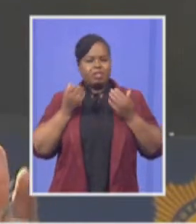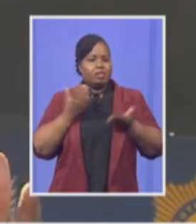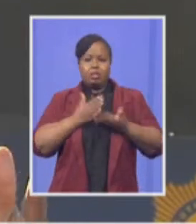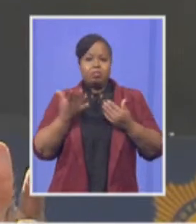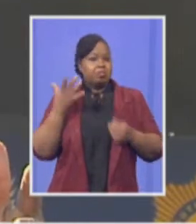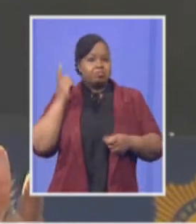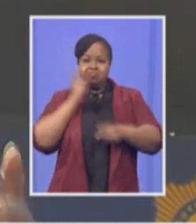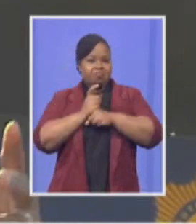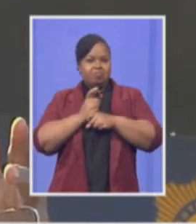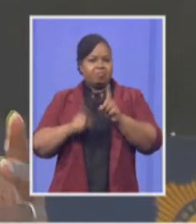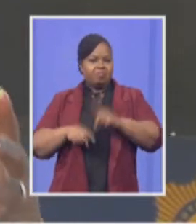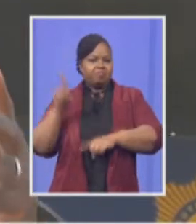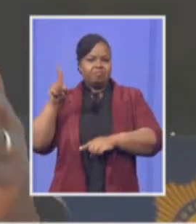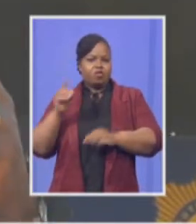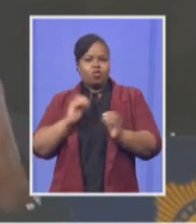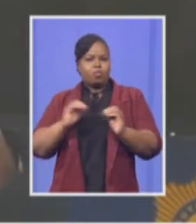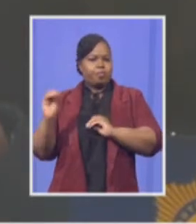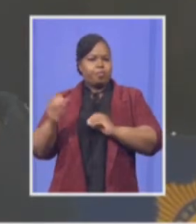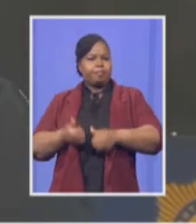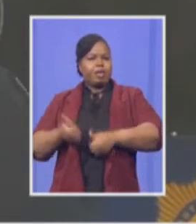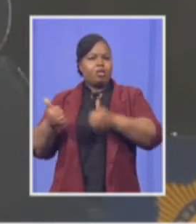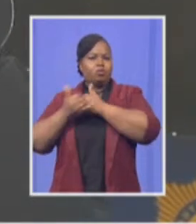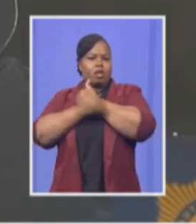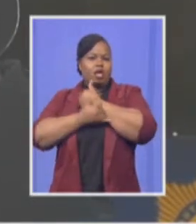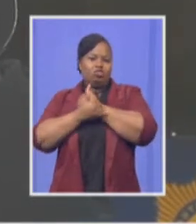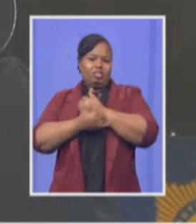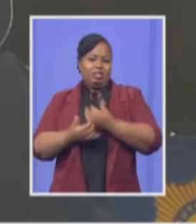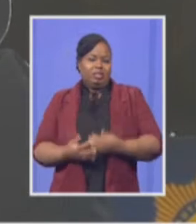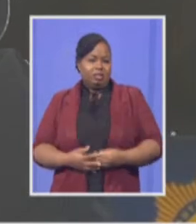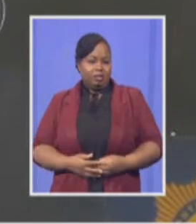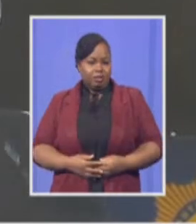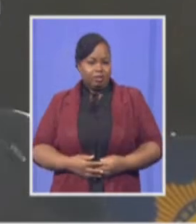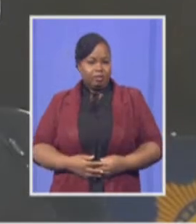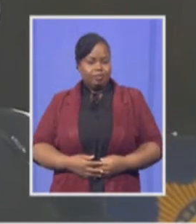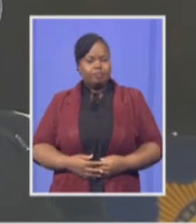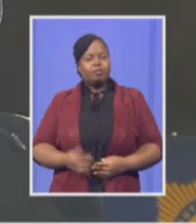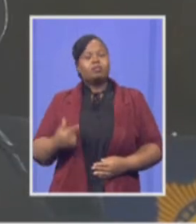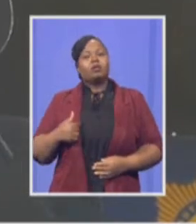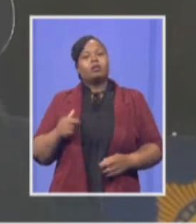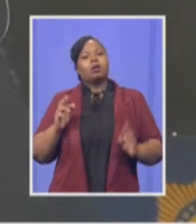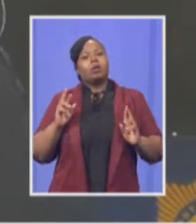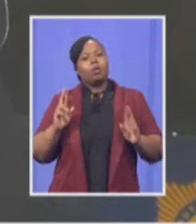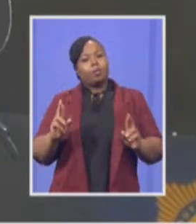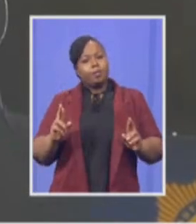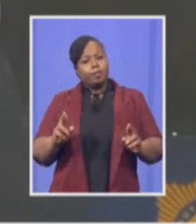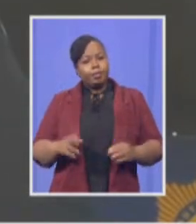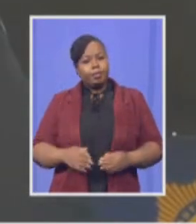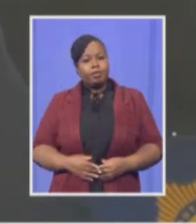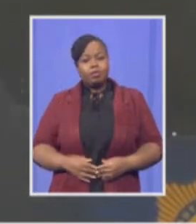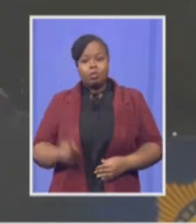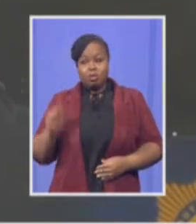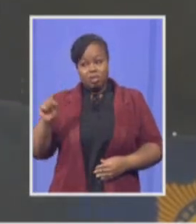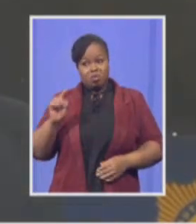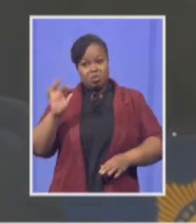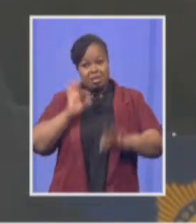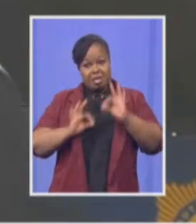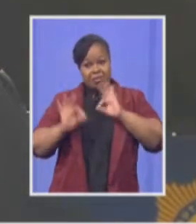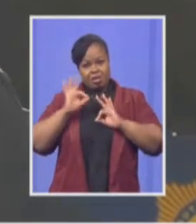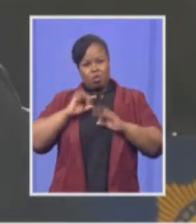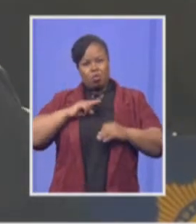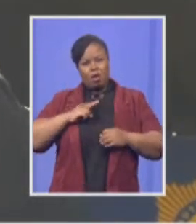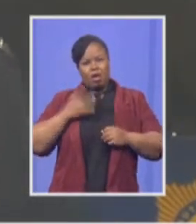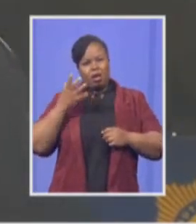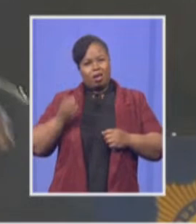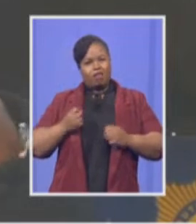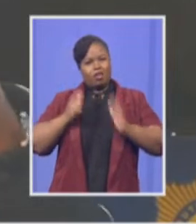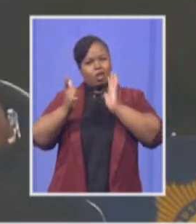ukubahambisa. So I hope ukuthi iyochazwa ngathi kunomthetho